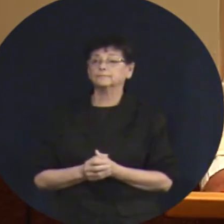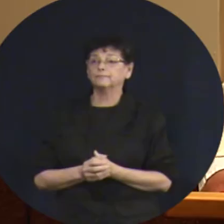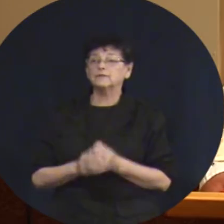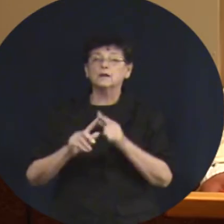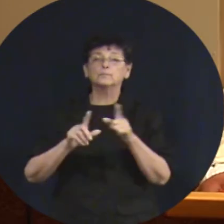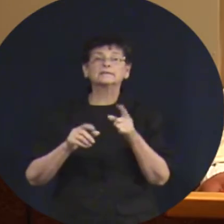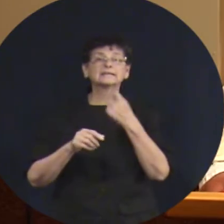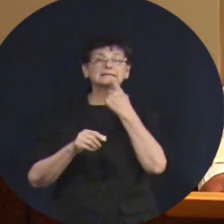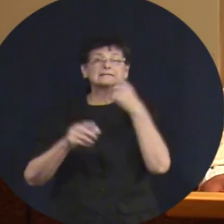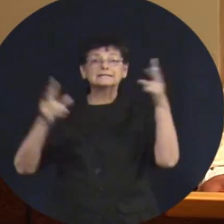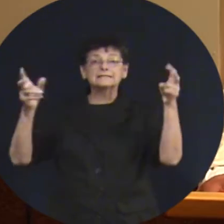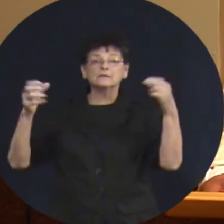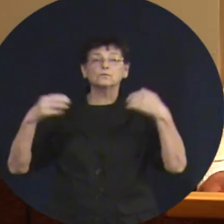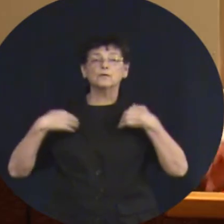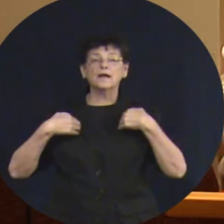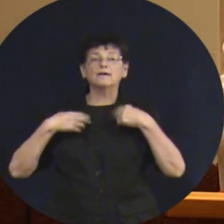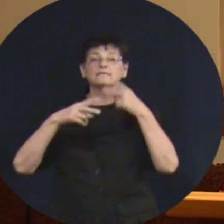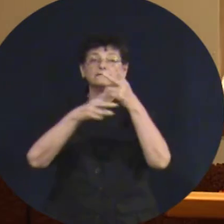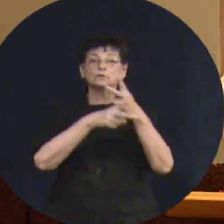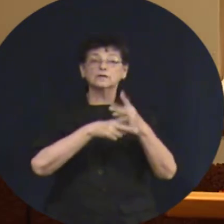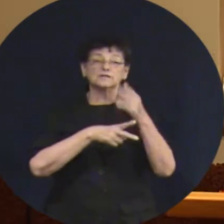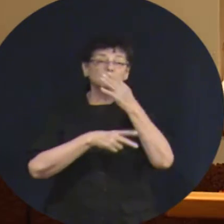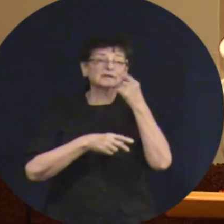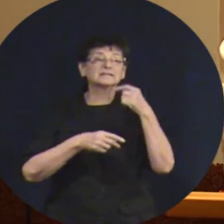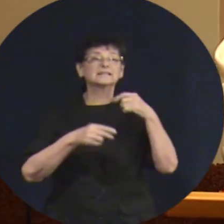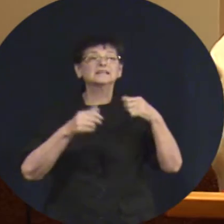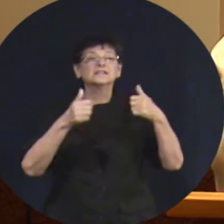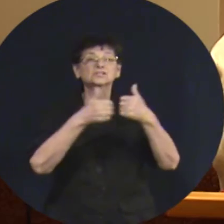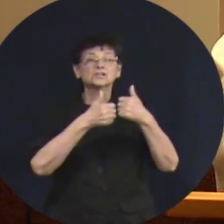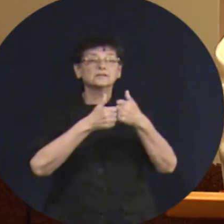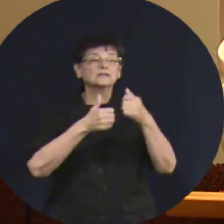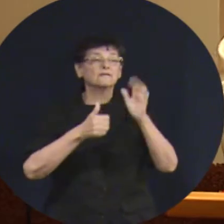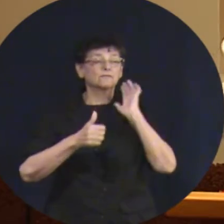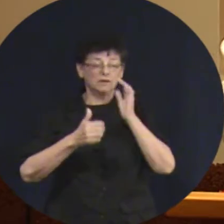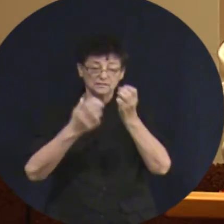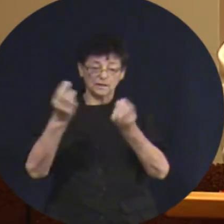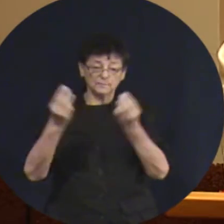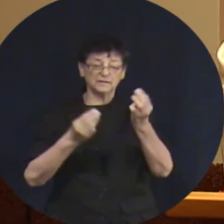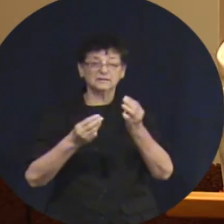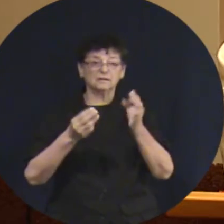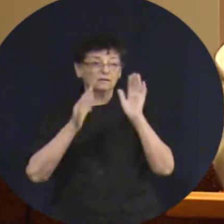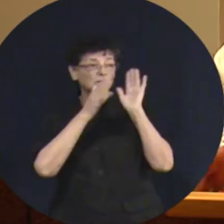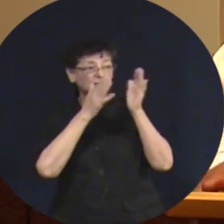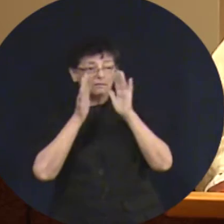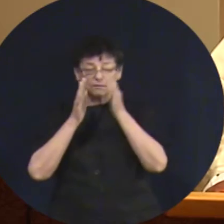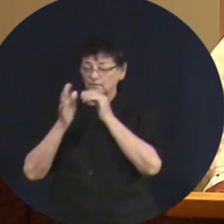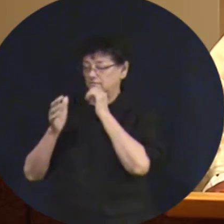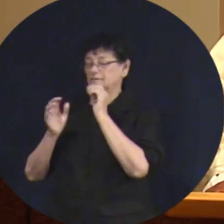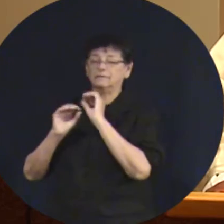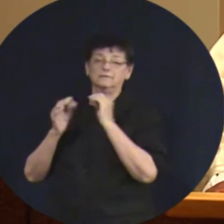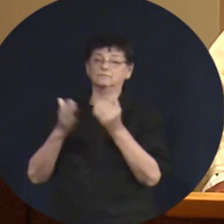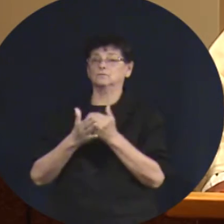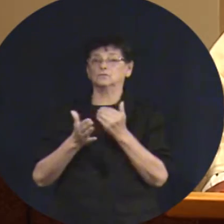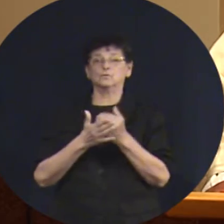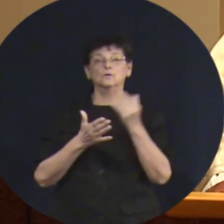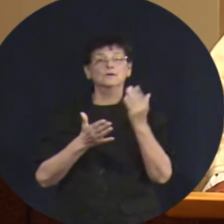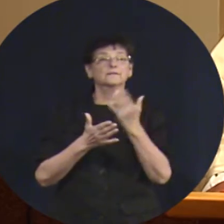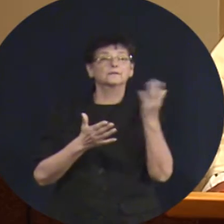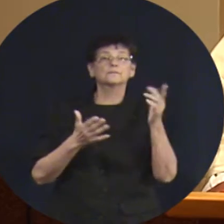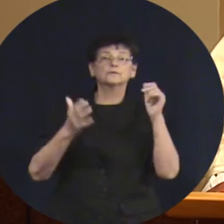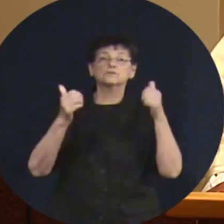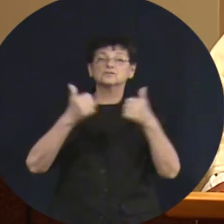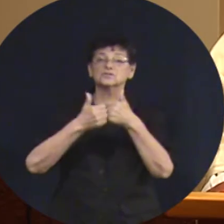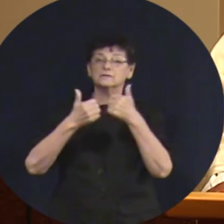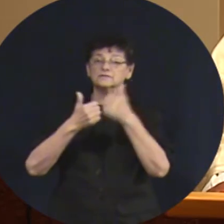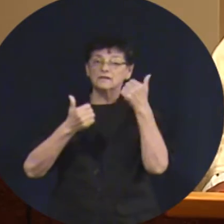But there's a saying that we have in vocations, because let's face it, for us ministers, distractions are nothing new. It's something we face